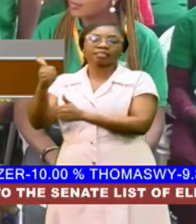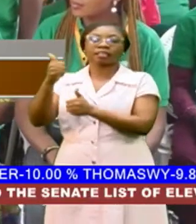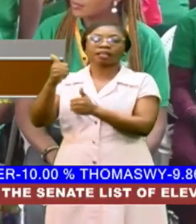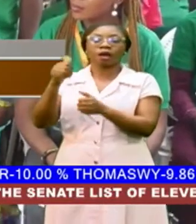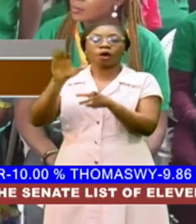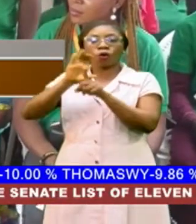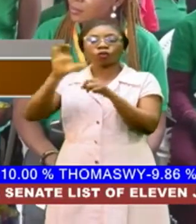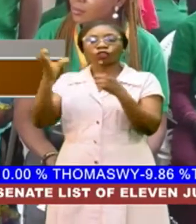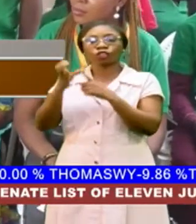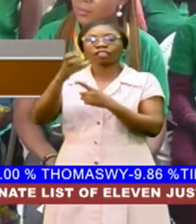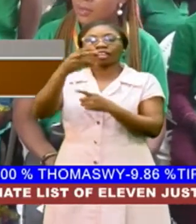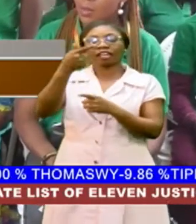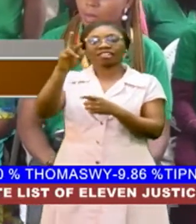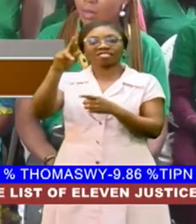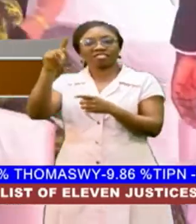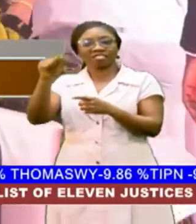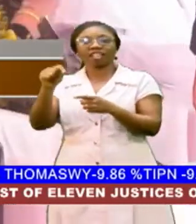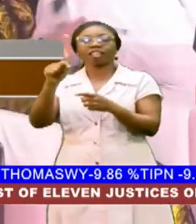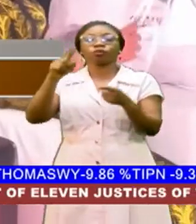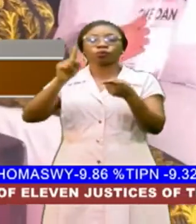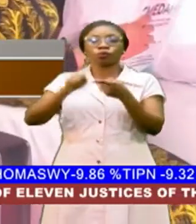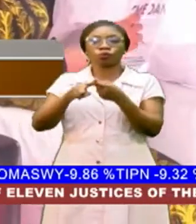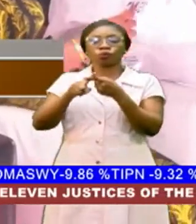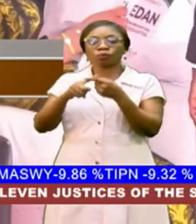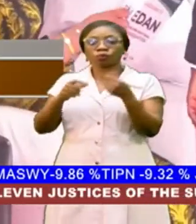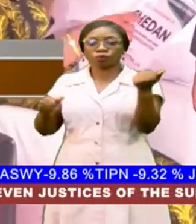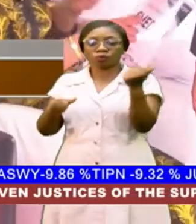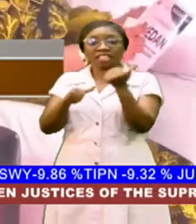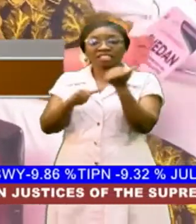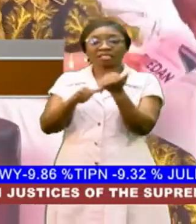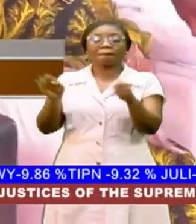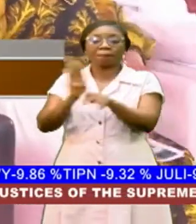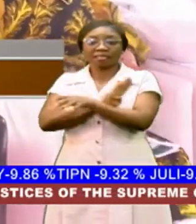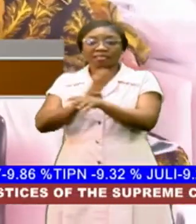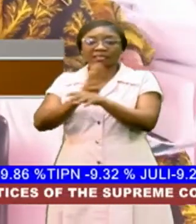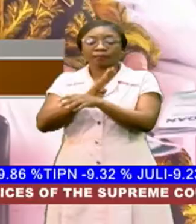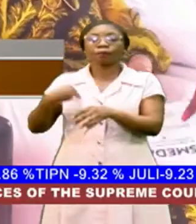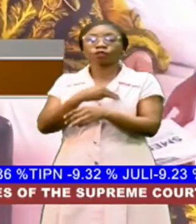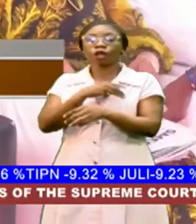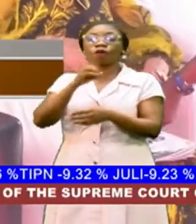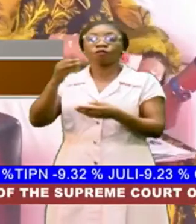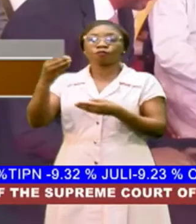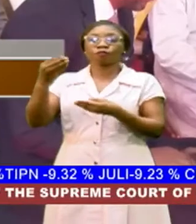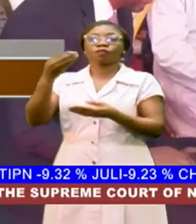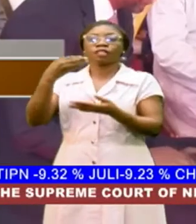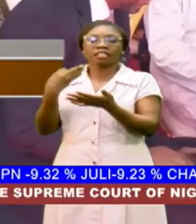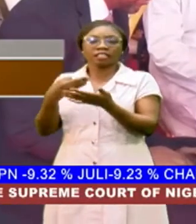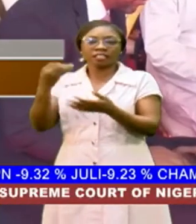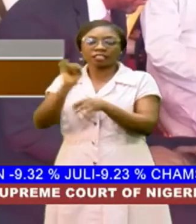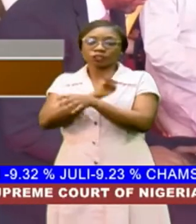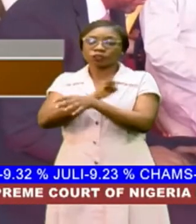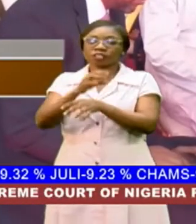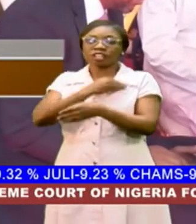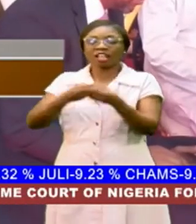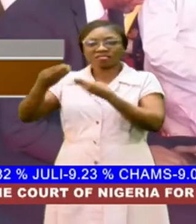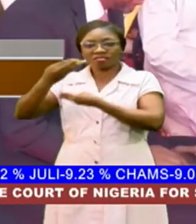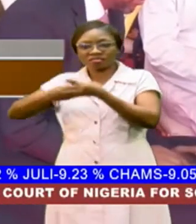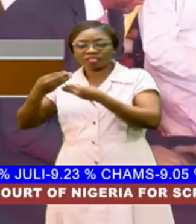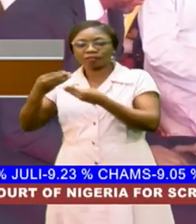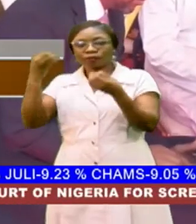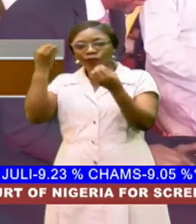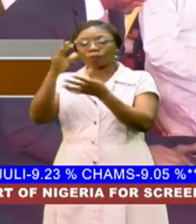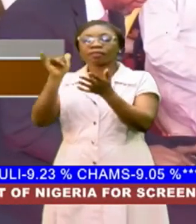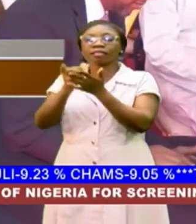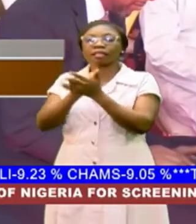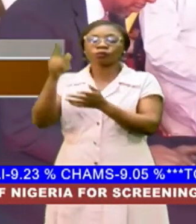and support their businesses. Minister of Industry, Trade and Investment says the program will be replicated in the